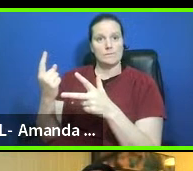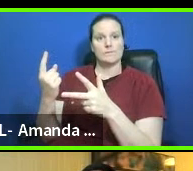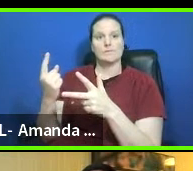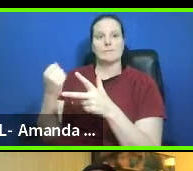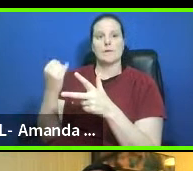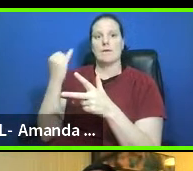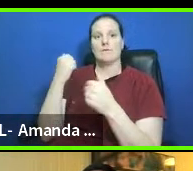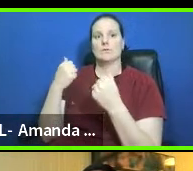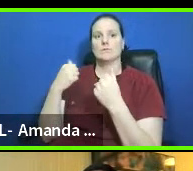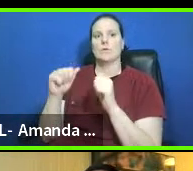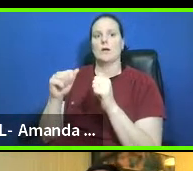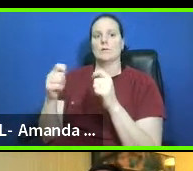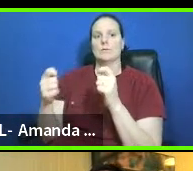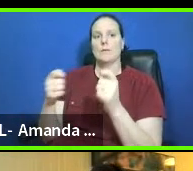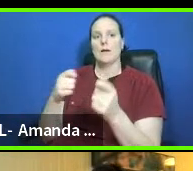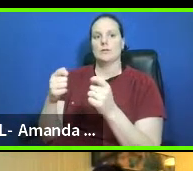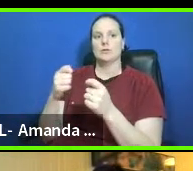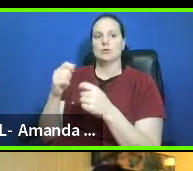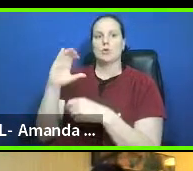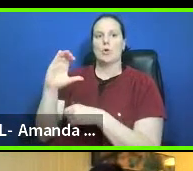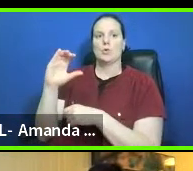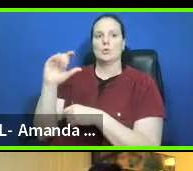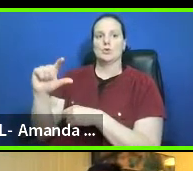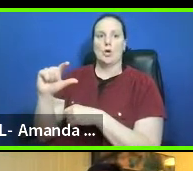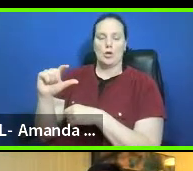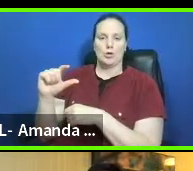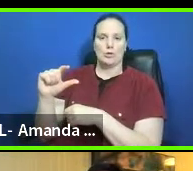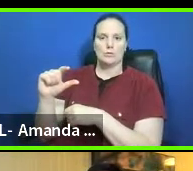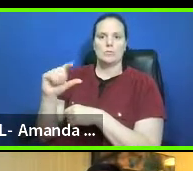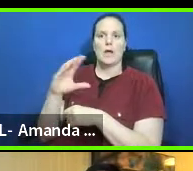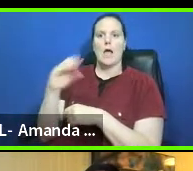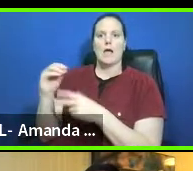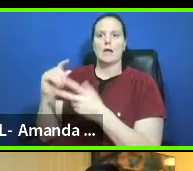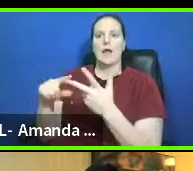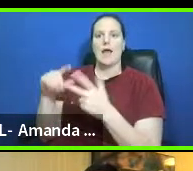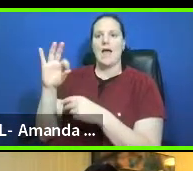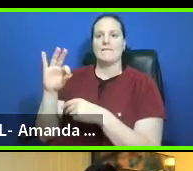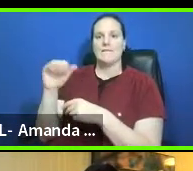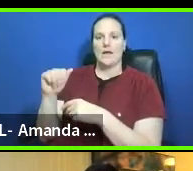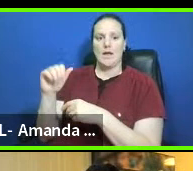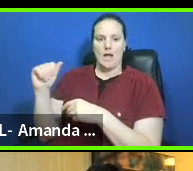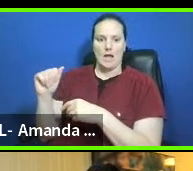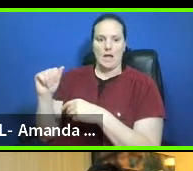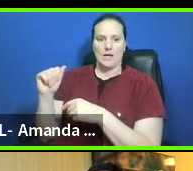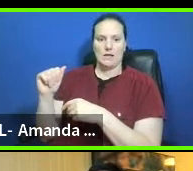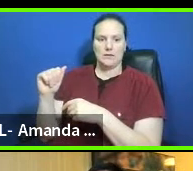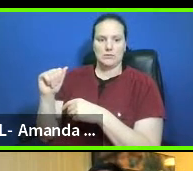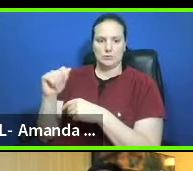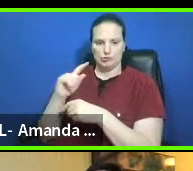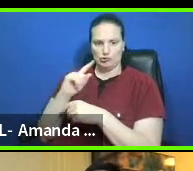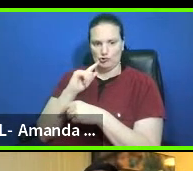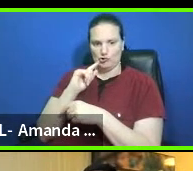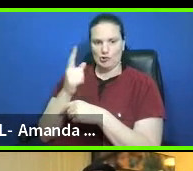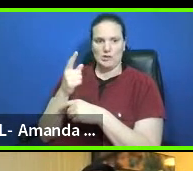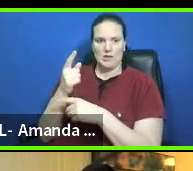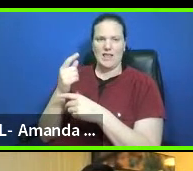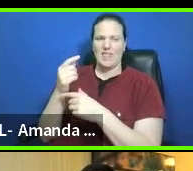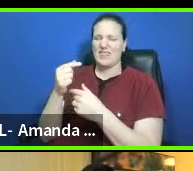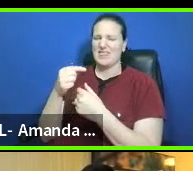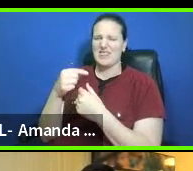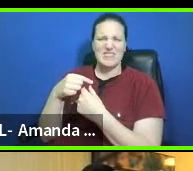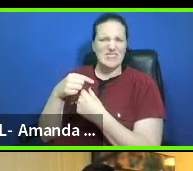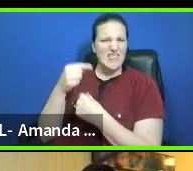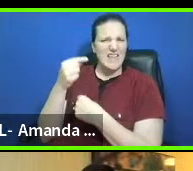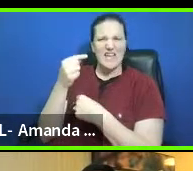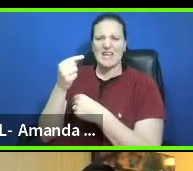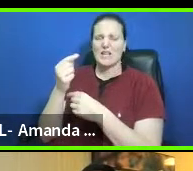we're trying to manage the Coast Guard and the FAA, surely a very thin bridge would